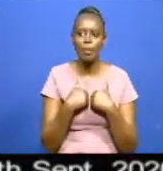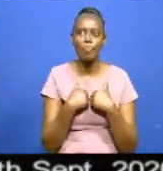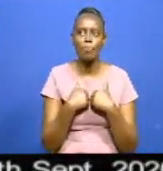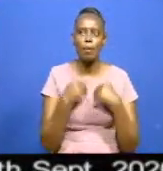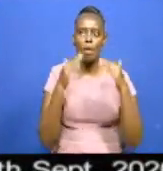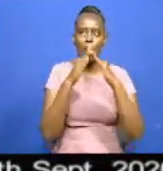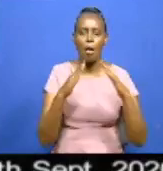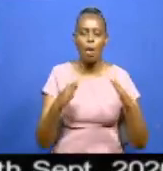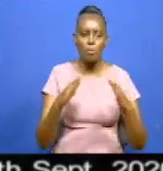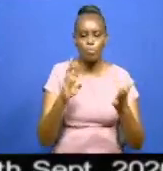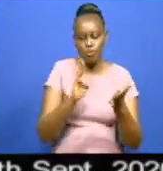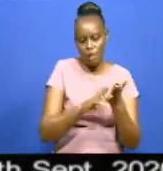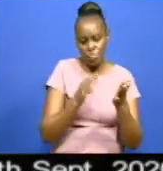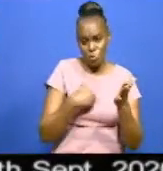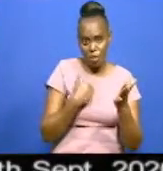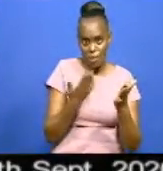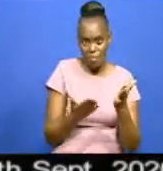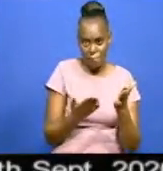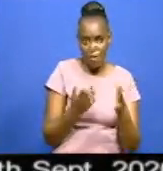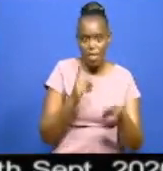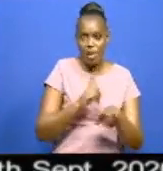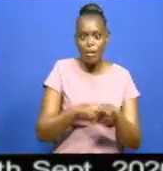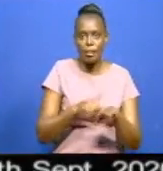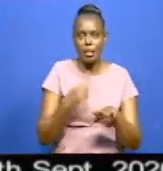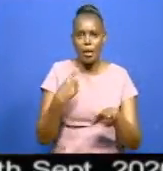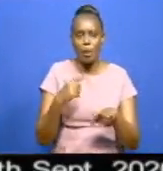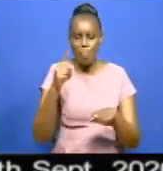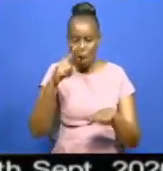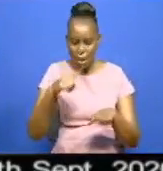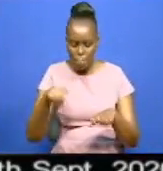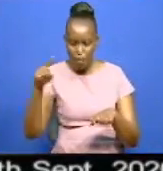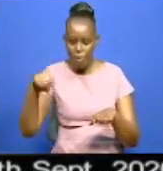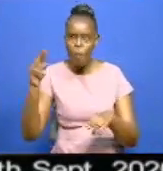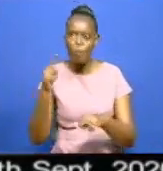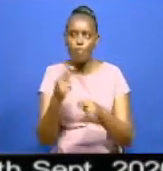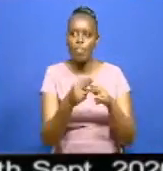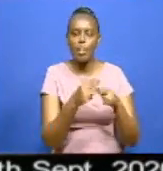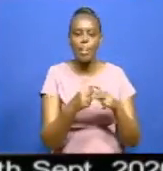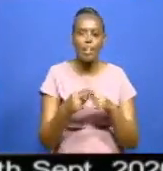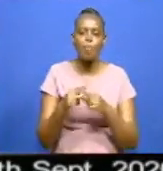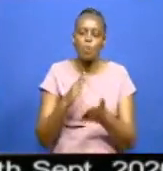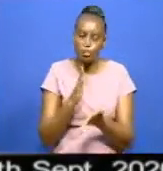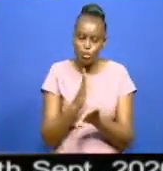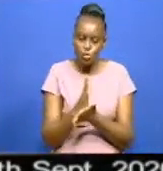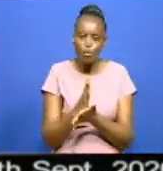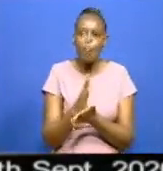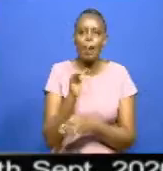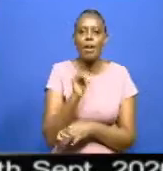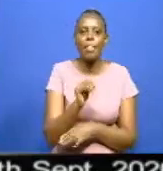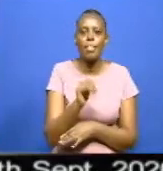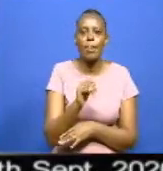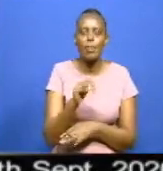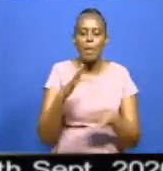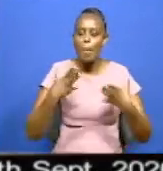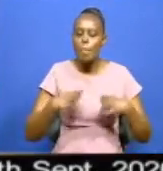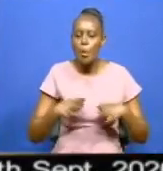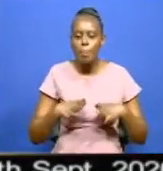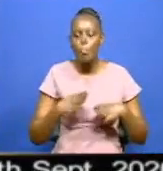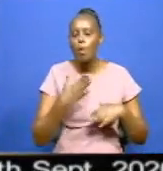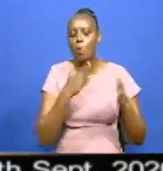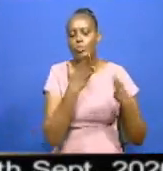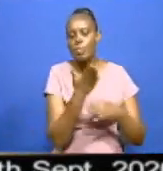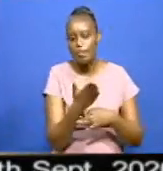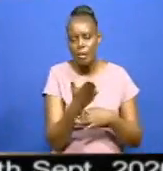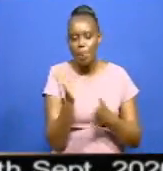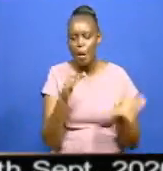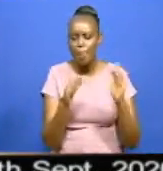House of Records. And when we approve these names, I'm sure that the citizens out there would be able to go